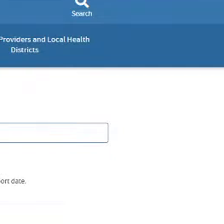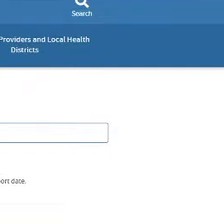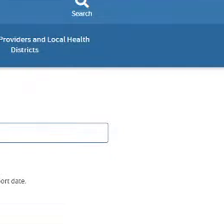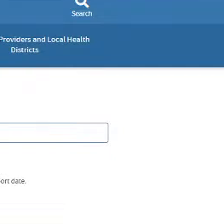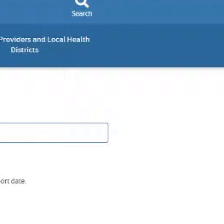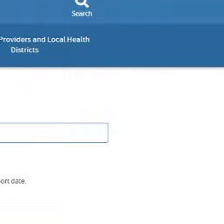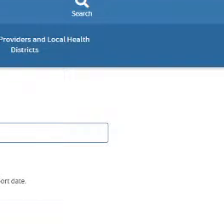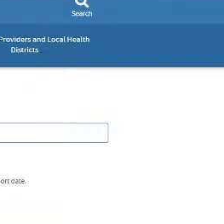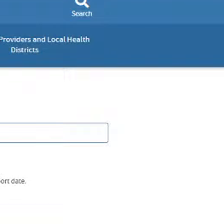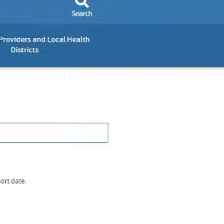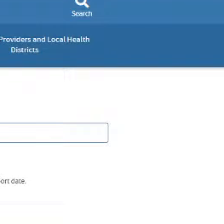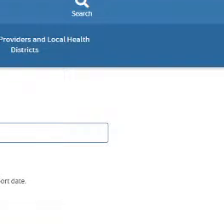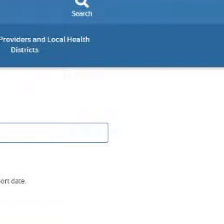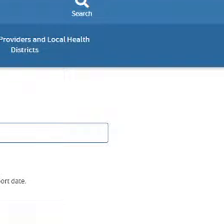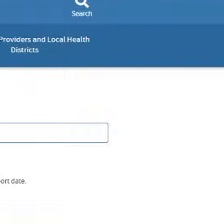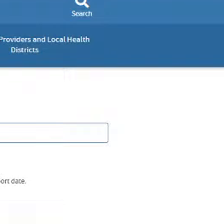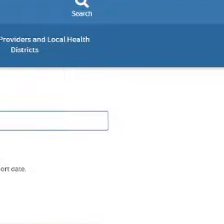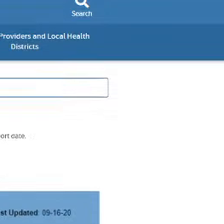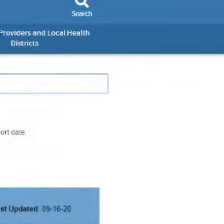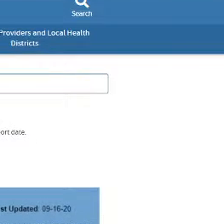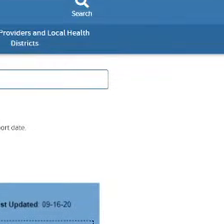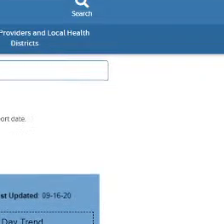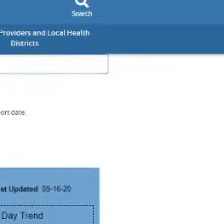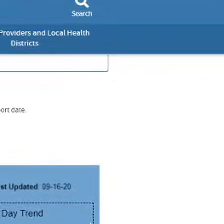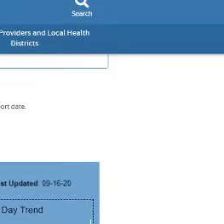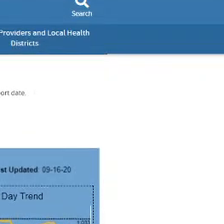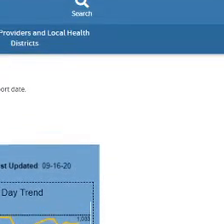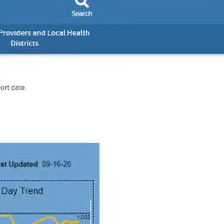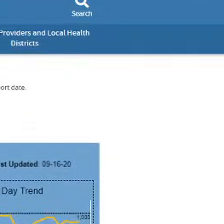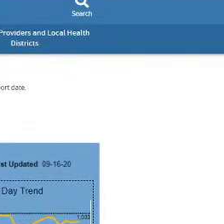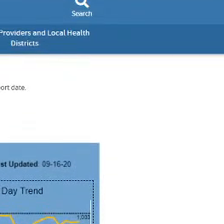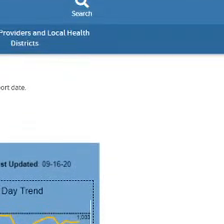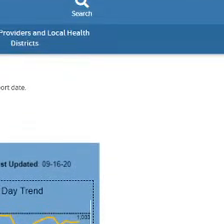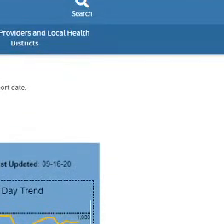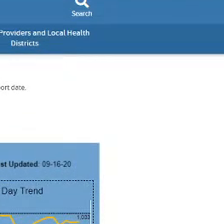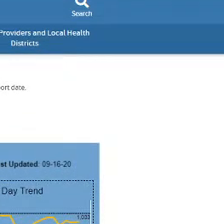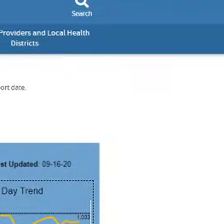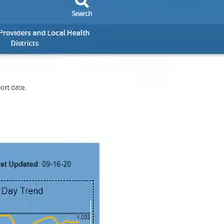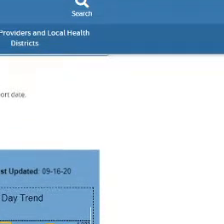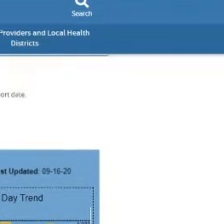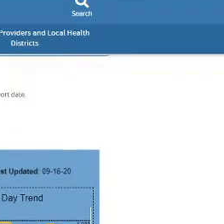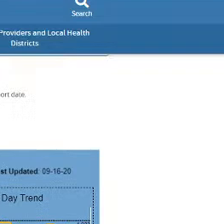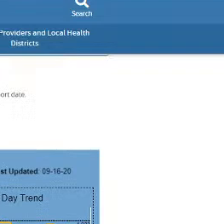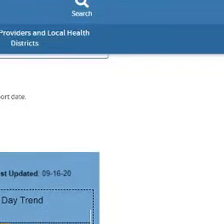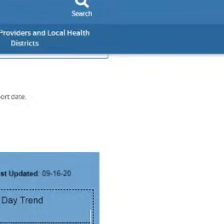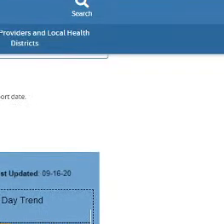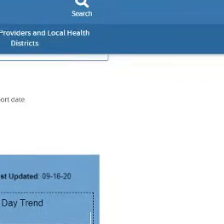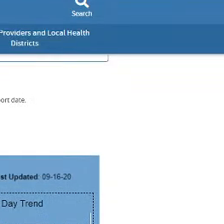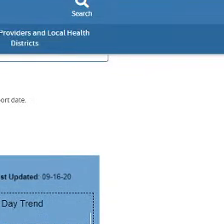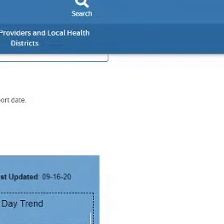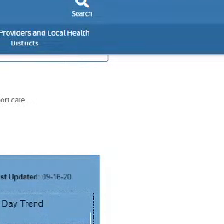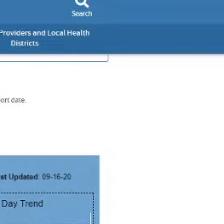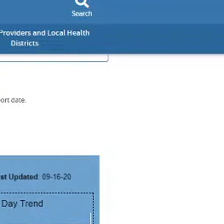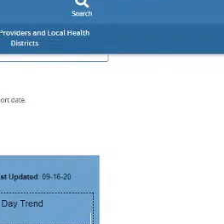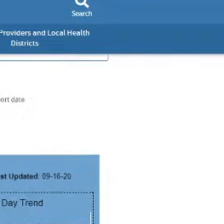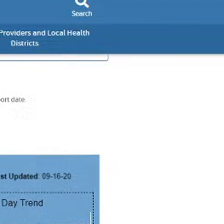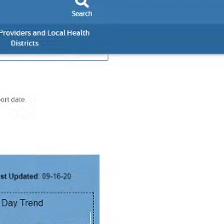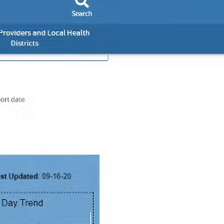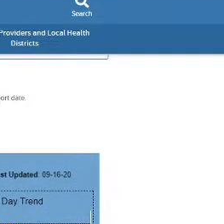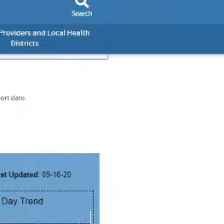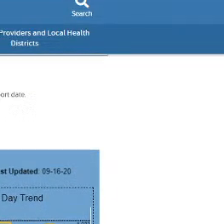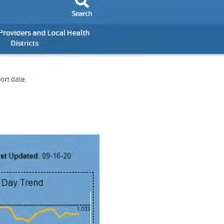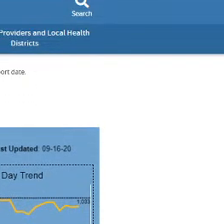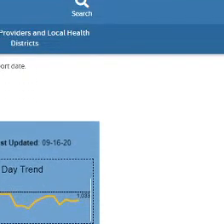his Thursday press briefing. He's been doing Tuesdays and Thursday press briefings for the past few weeks now,